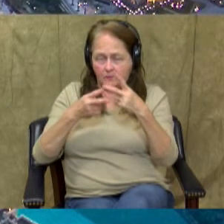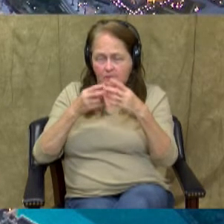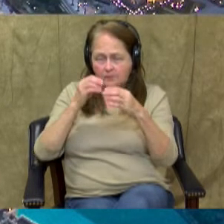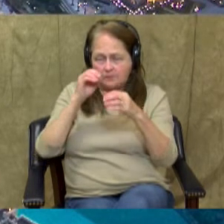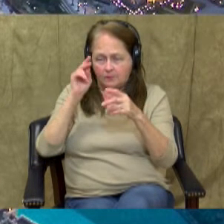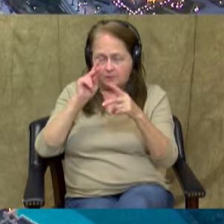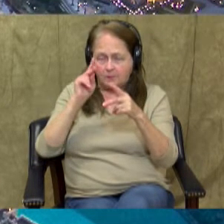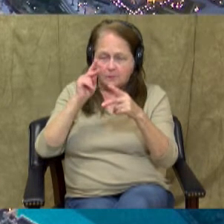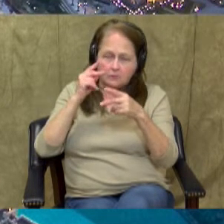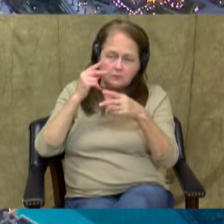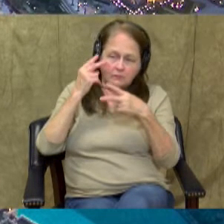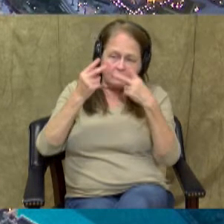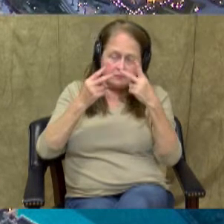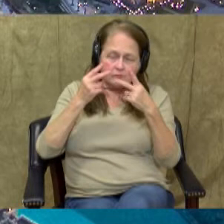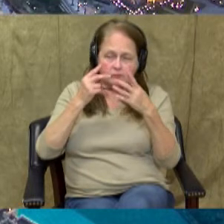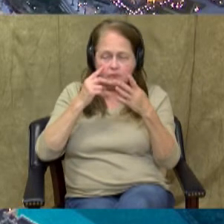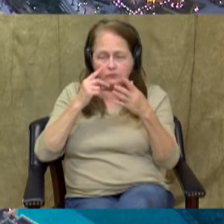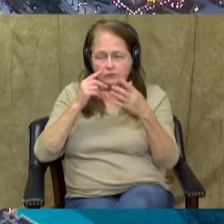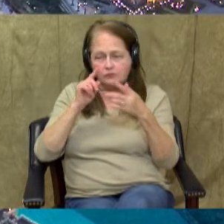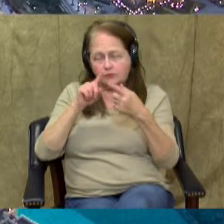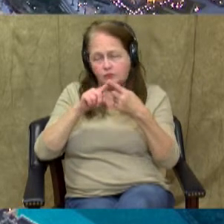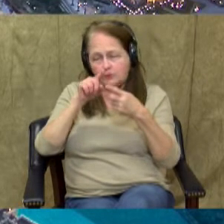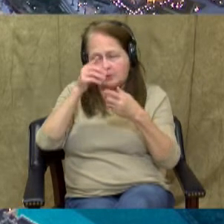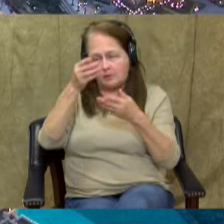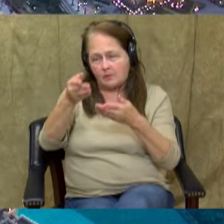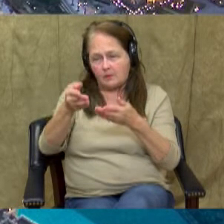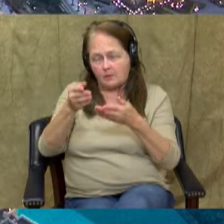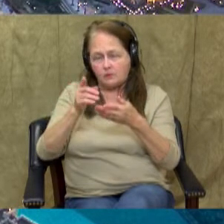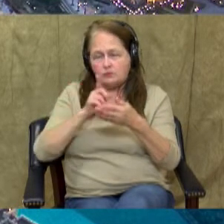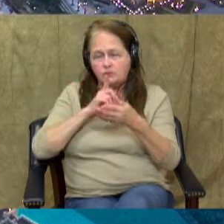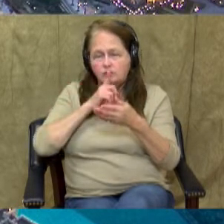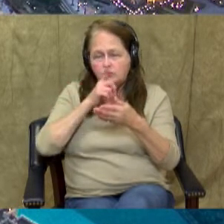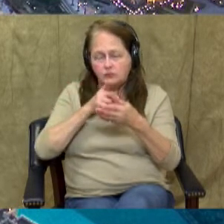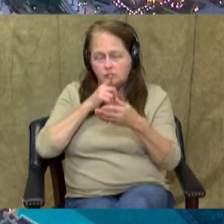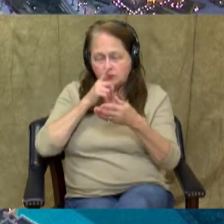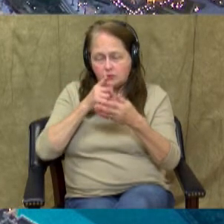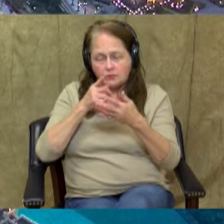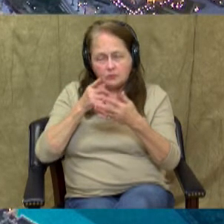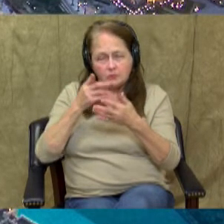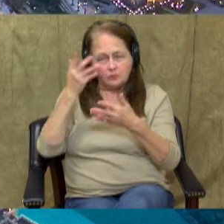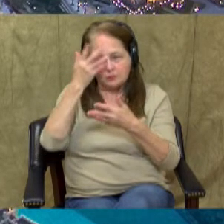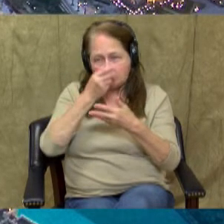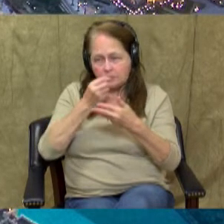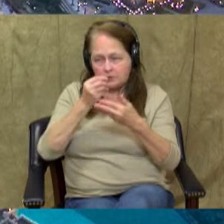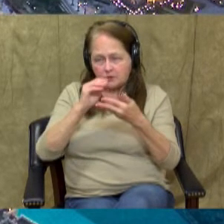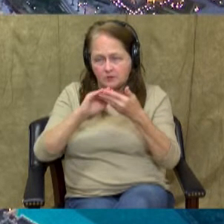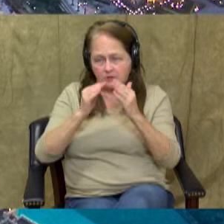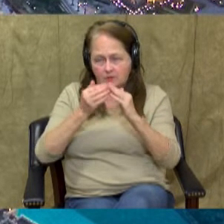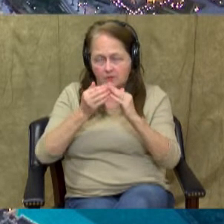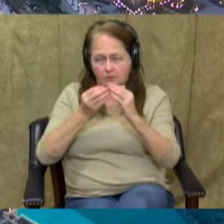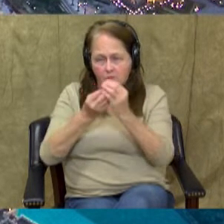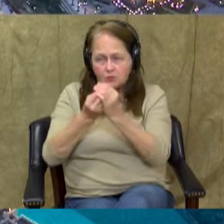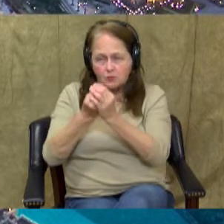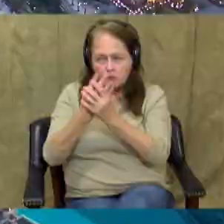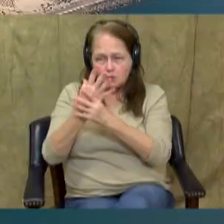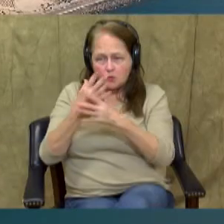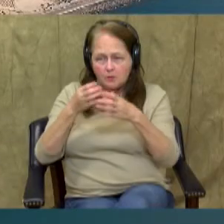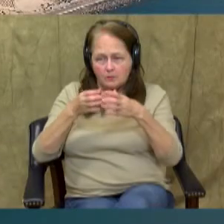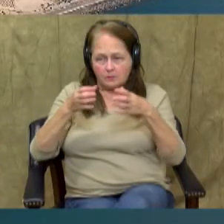tourists, guest workers. It is truly a visionary type of city and rapidly growing, I might